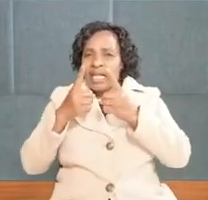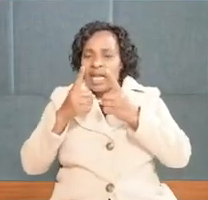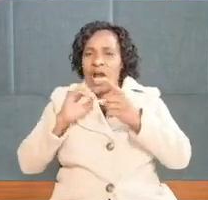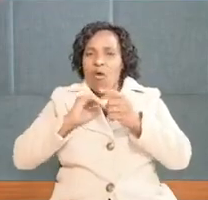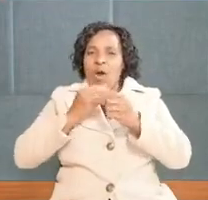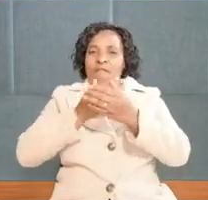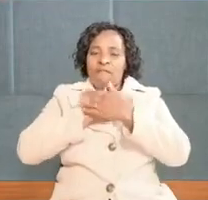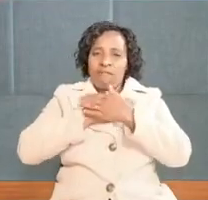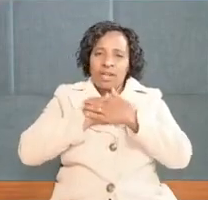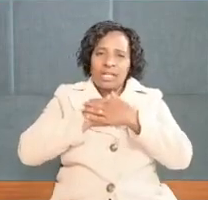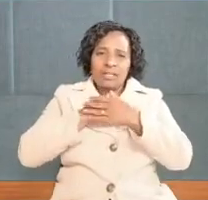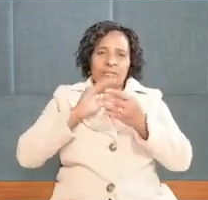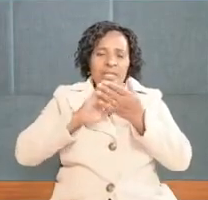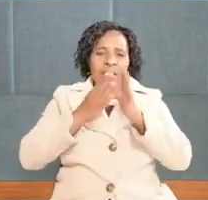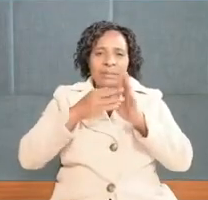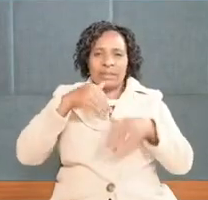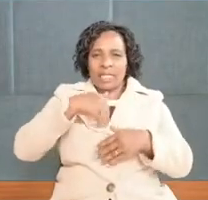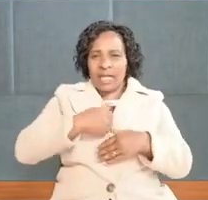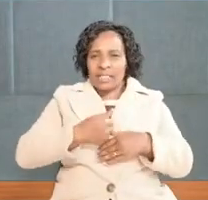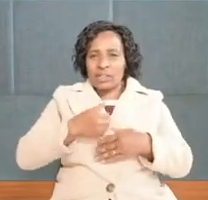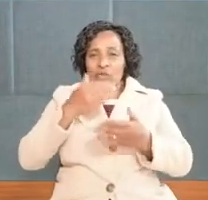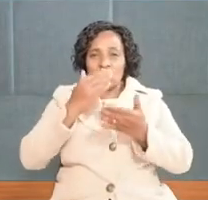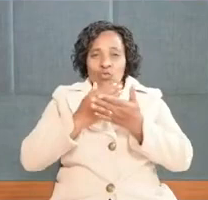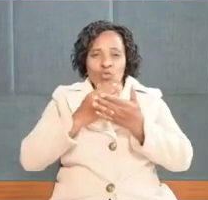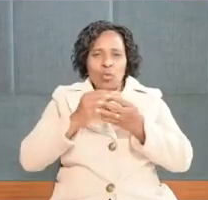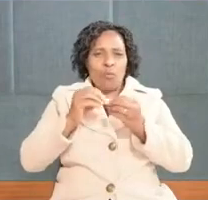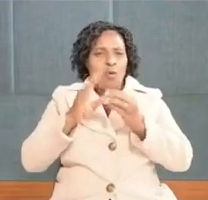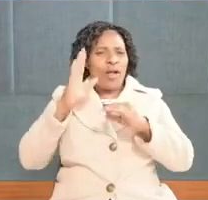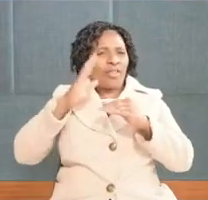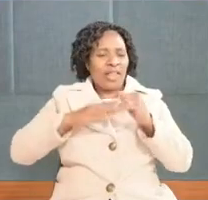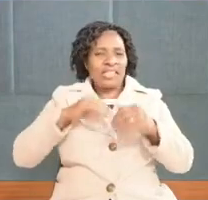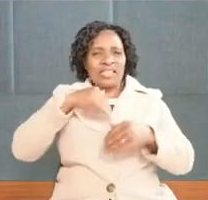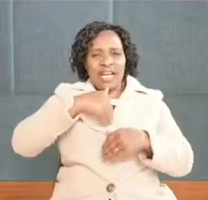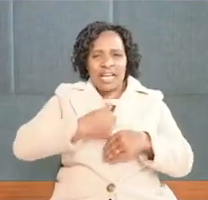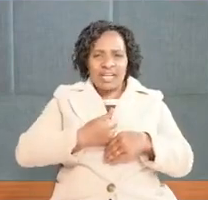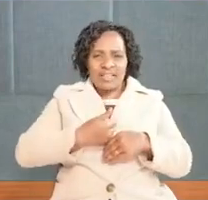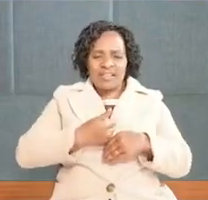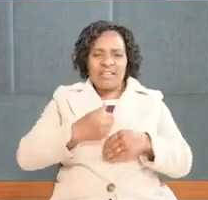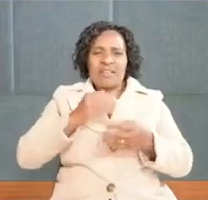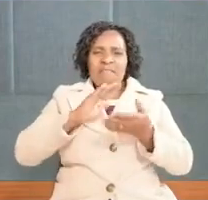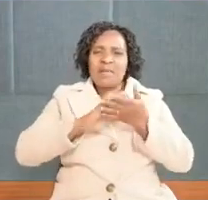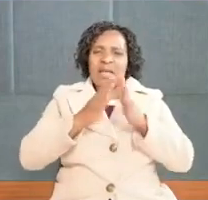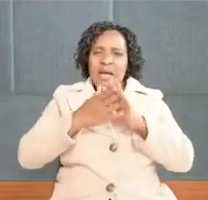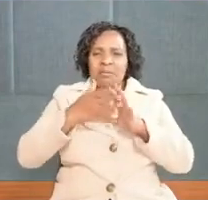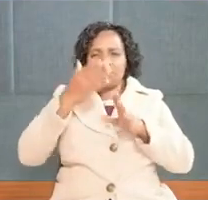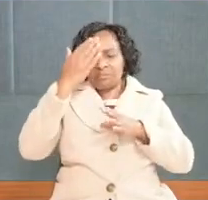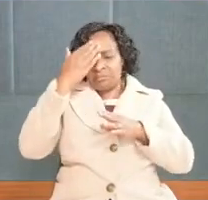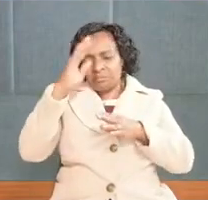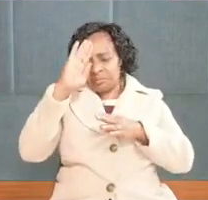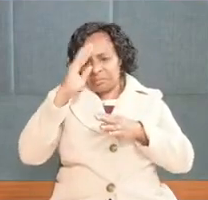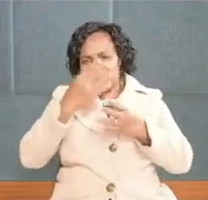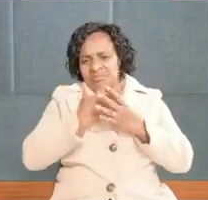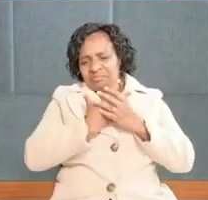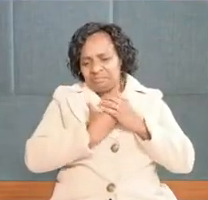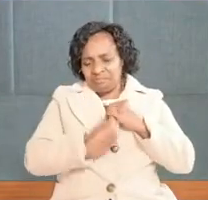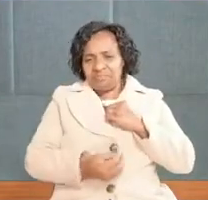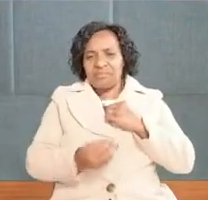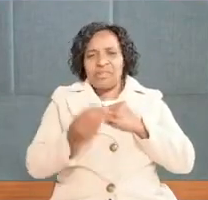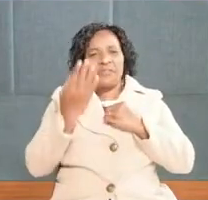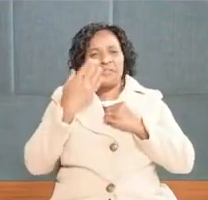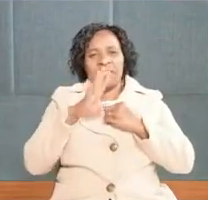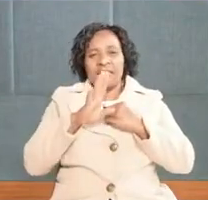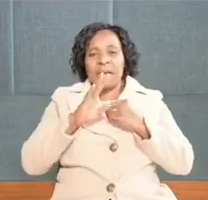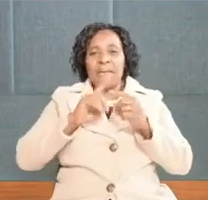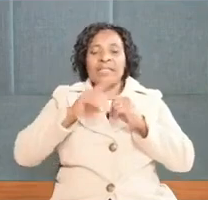getting tired. In fact, more than tired, he began to be disappointed and discouraged.